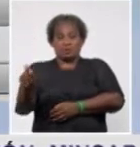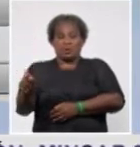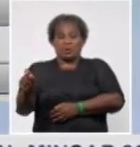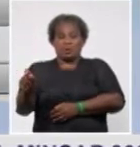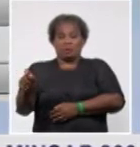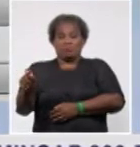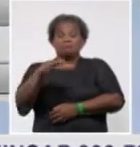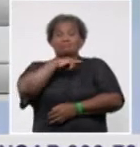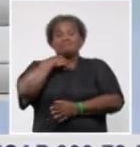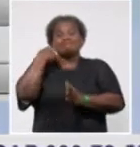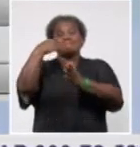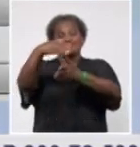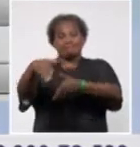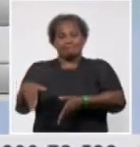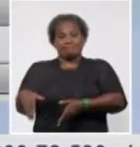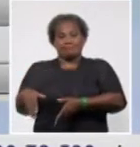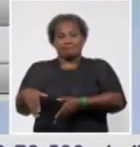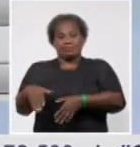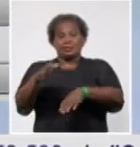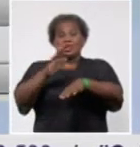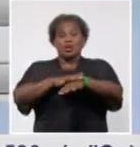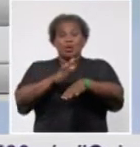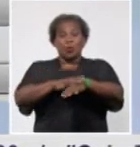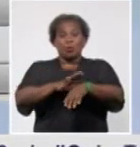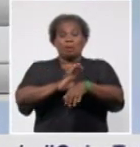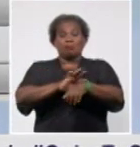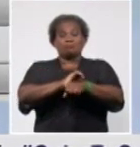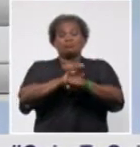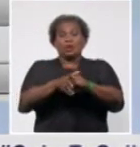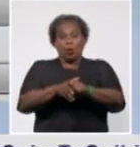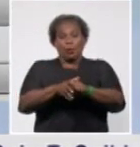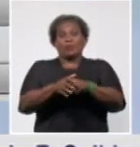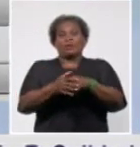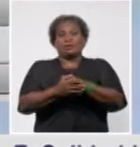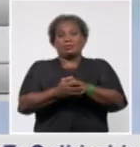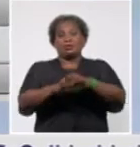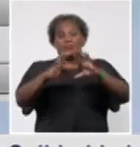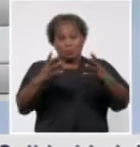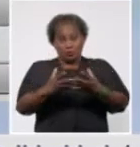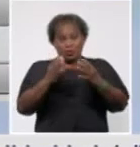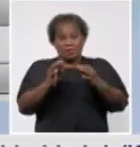869,209 COVID-19 fatalities and a mortality rate of